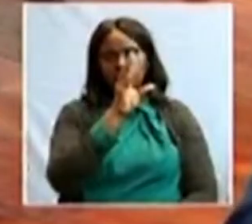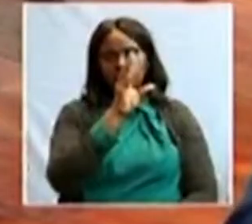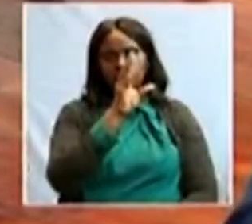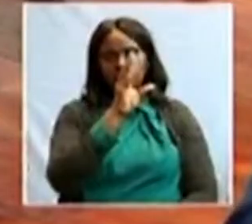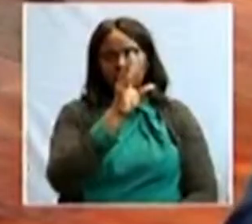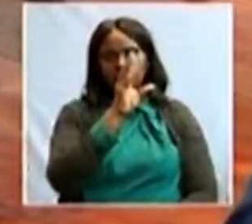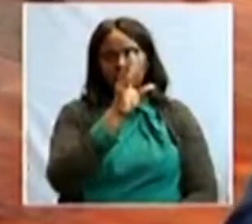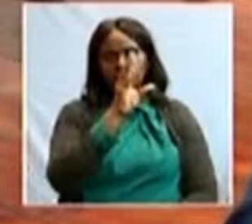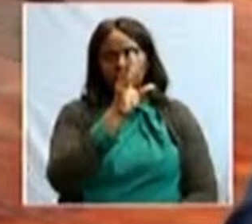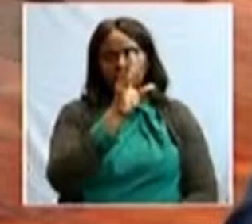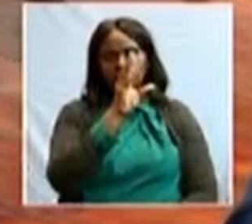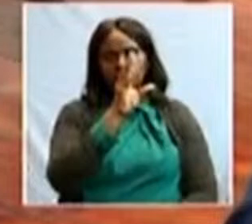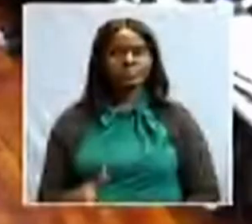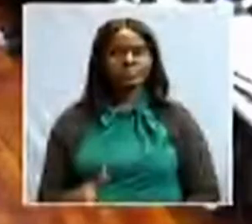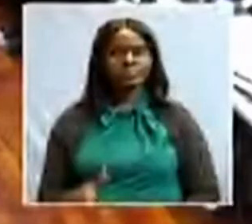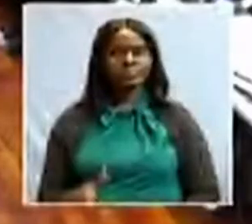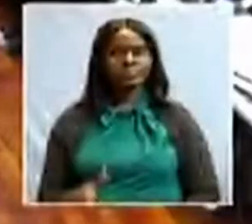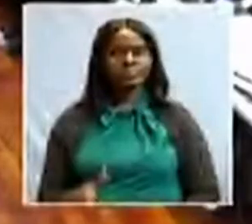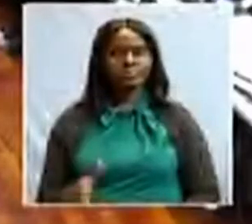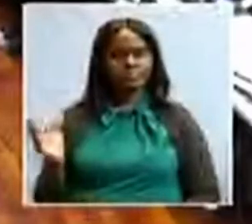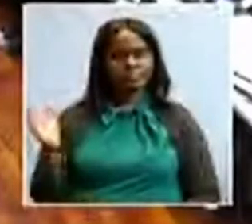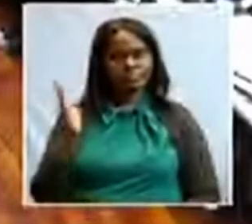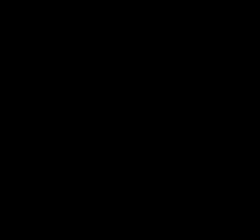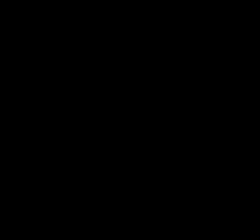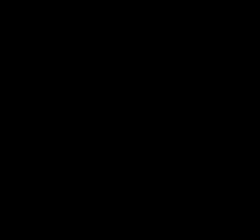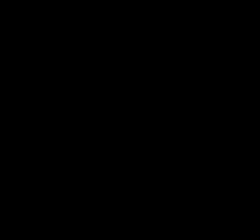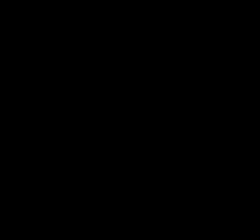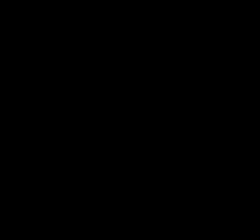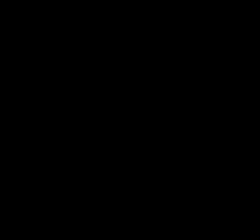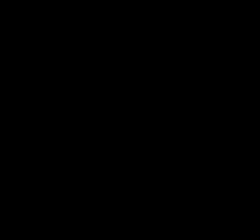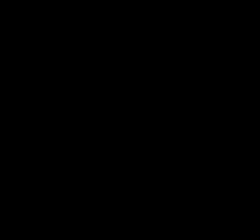yes, within